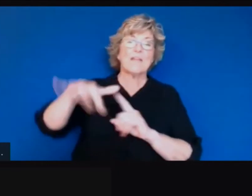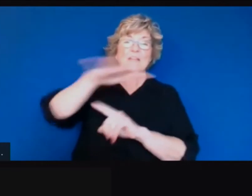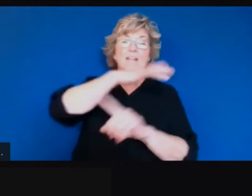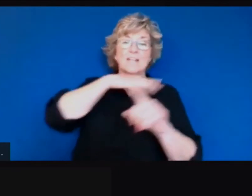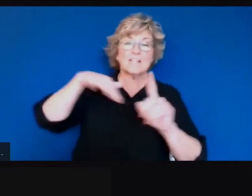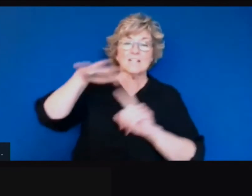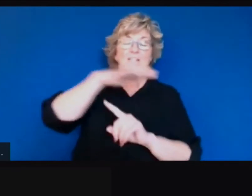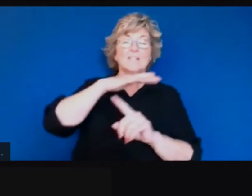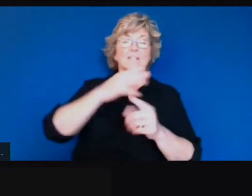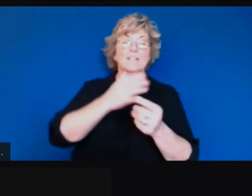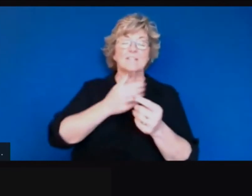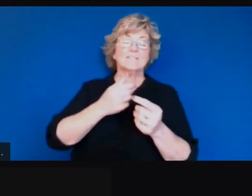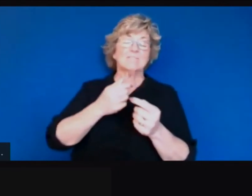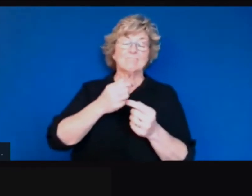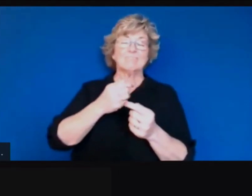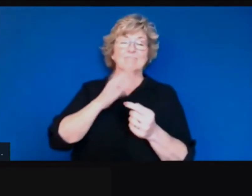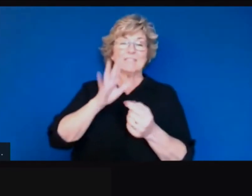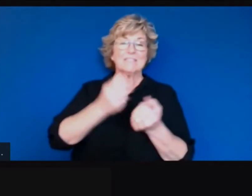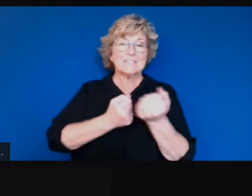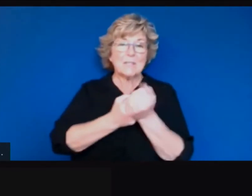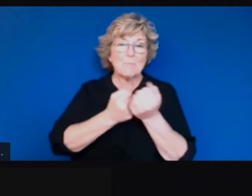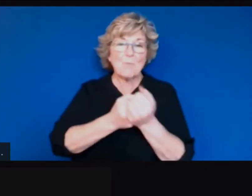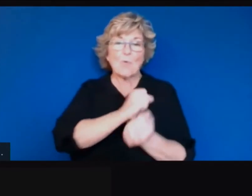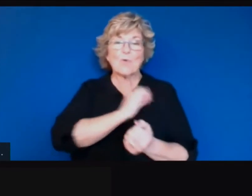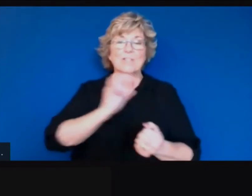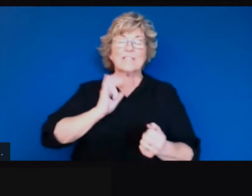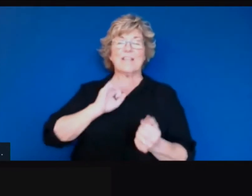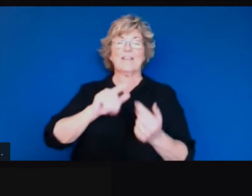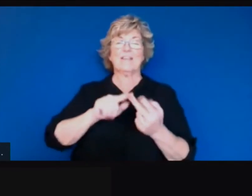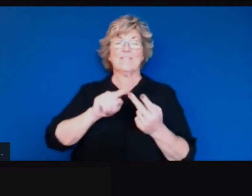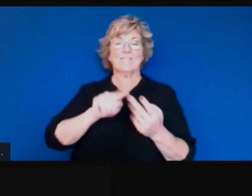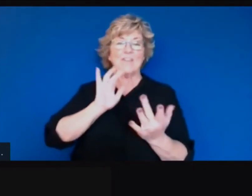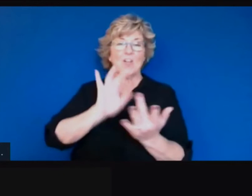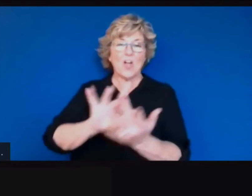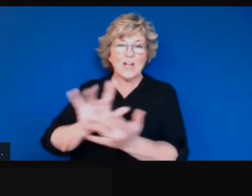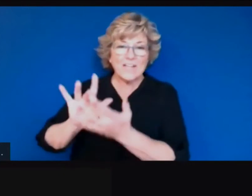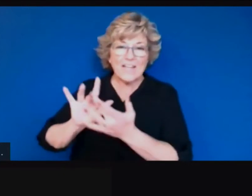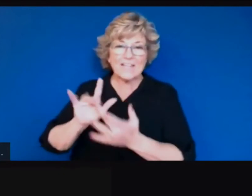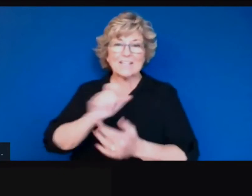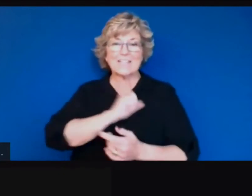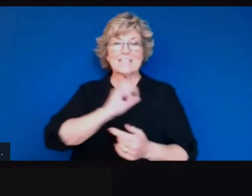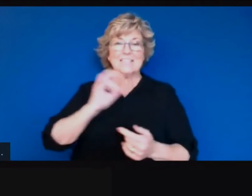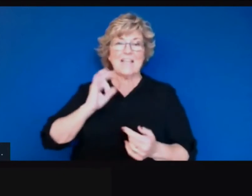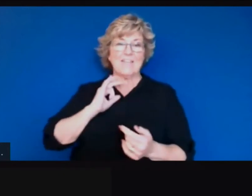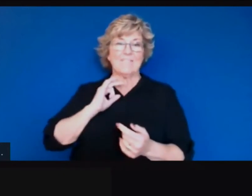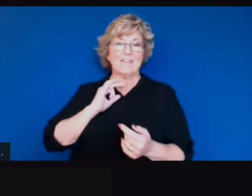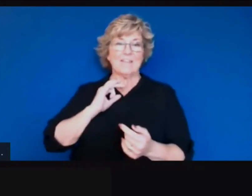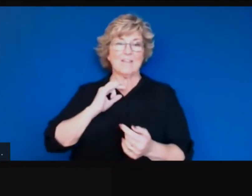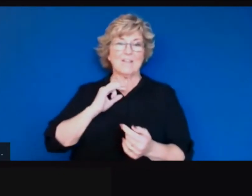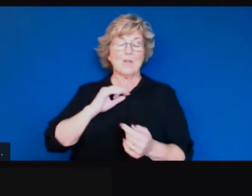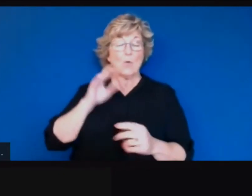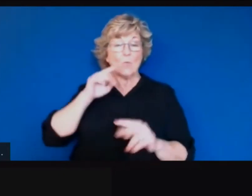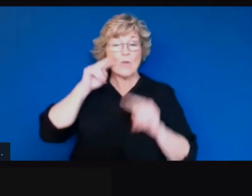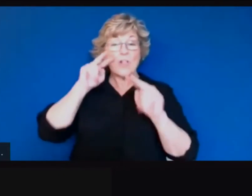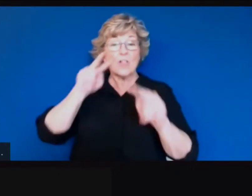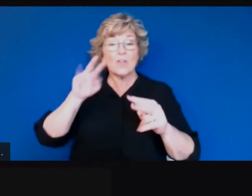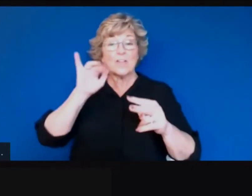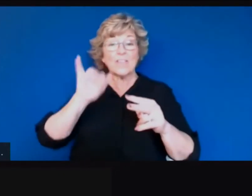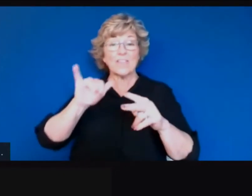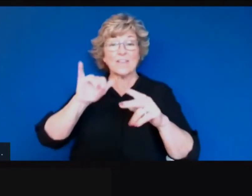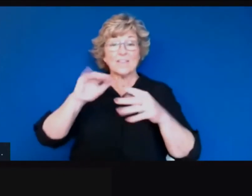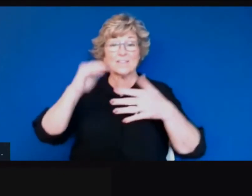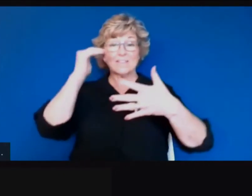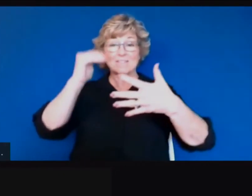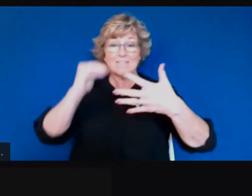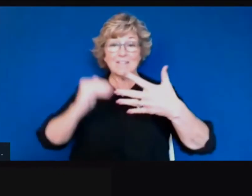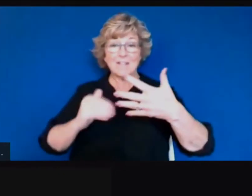their support staff, their direct contact staff. Now, that may not be obvious when you're looking at the tiers, that a